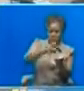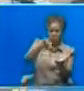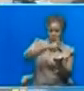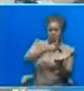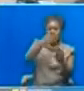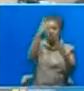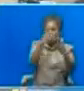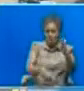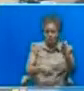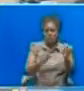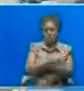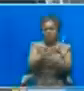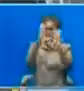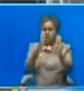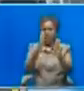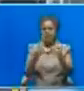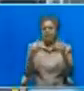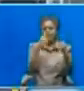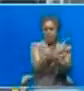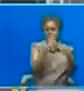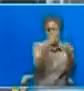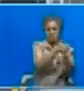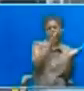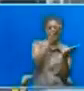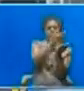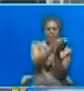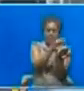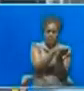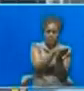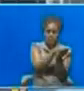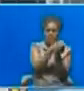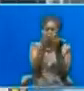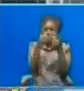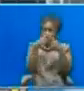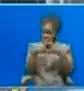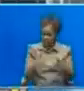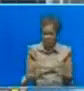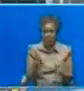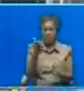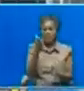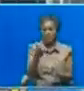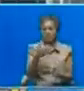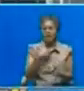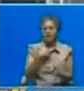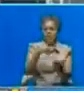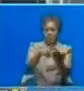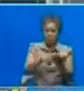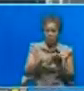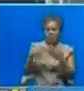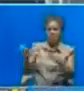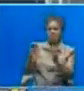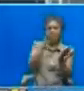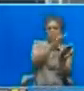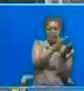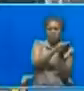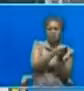cost of loans transparent across different banks. It has, however, failed to cut lending rates, leaving banks to